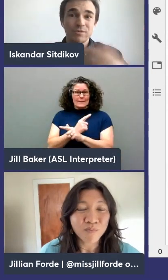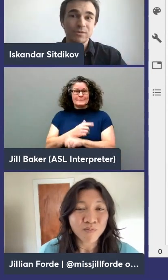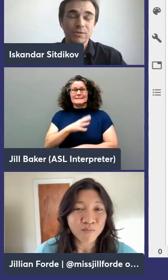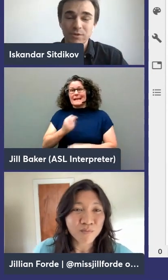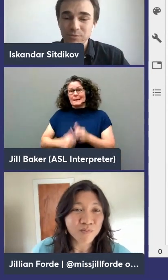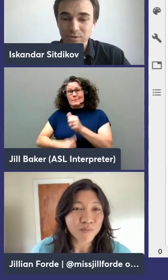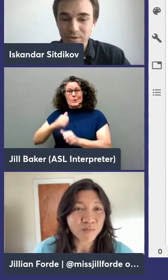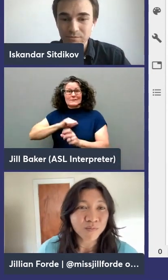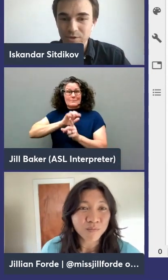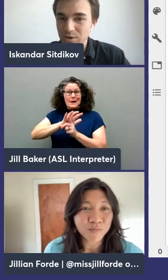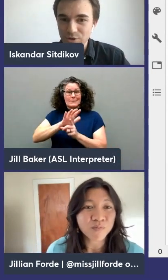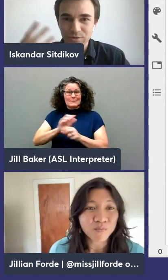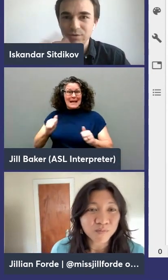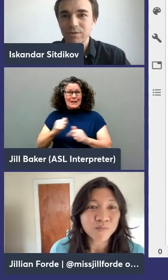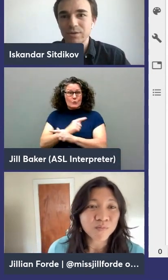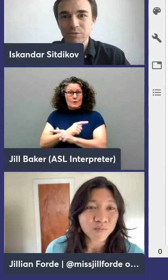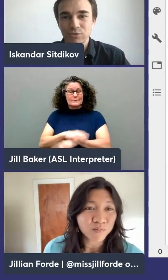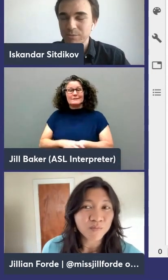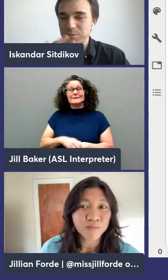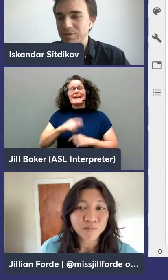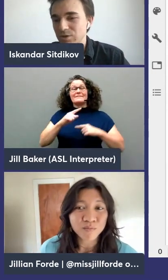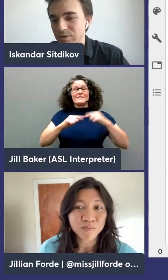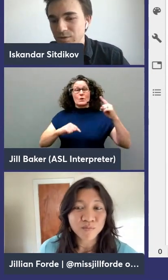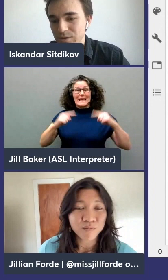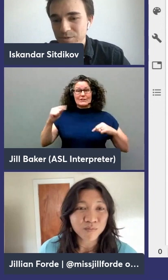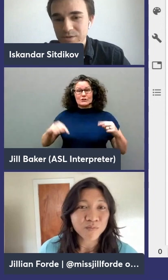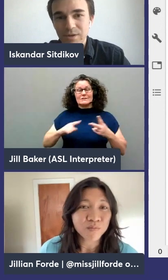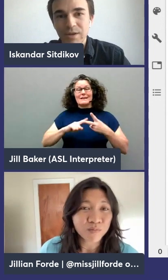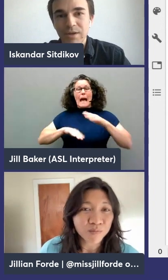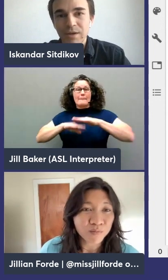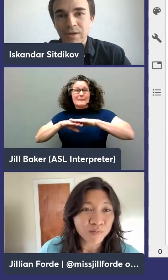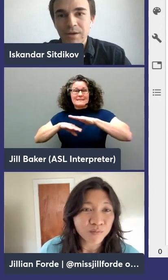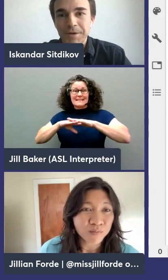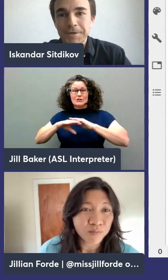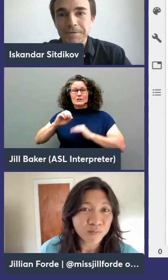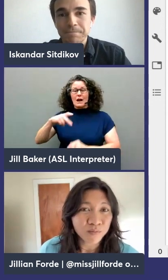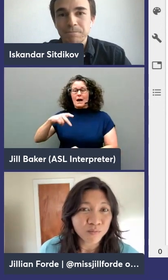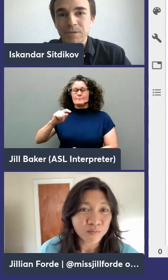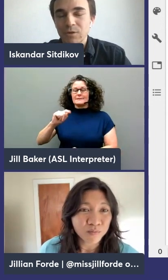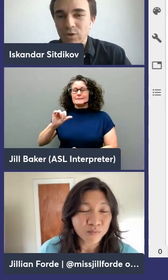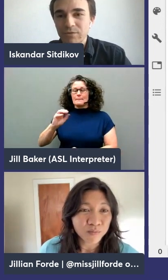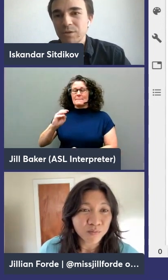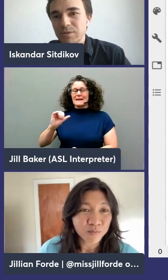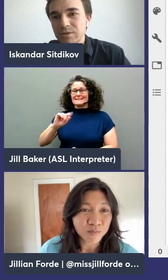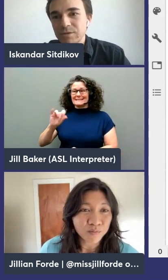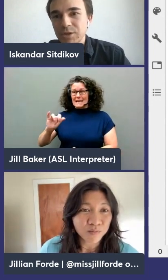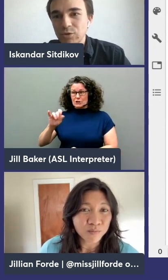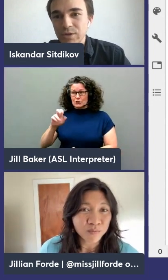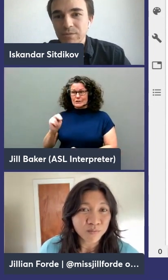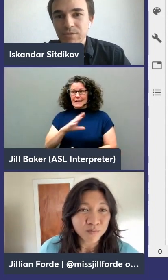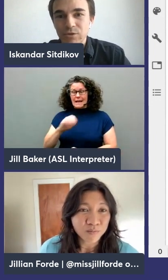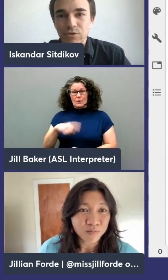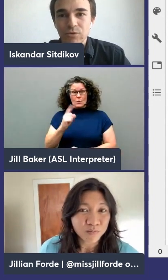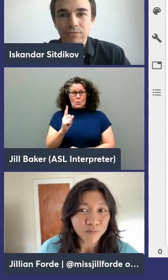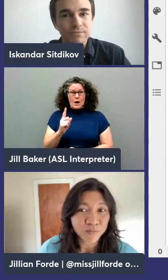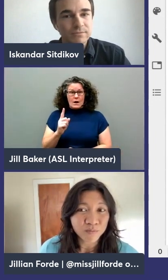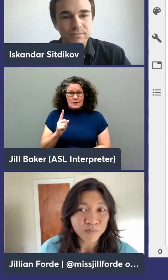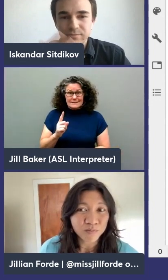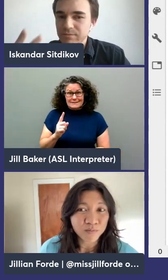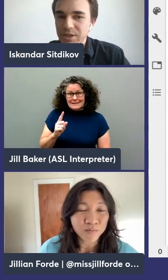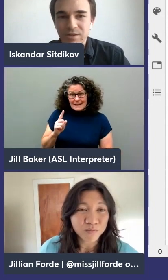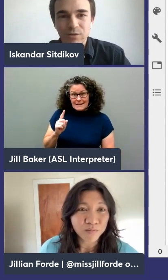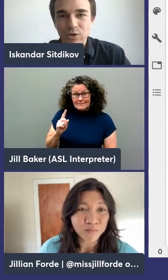most popular algorithms are variational algorithms or optimization algorithms. And one of them is VQE.